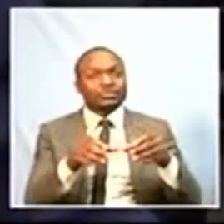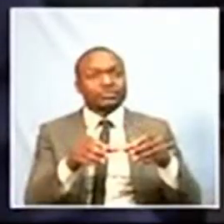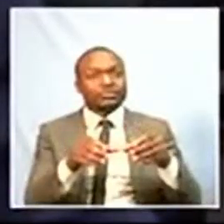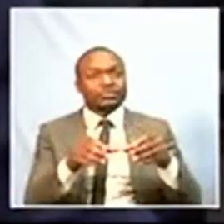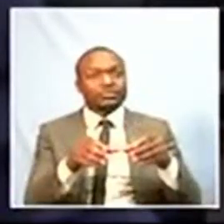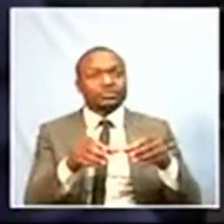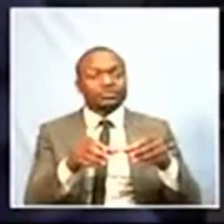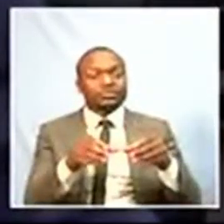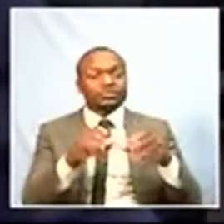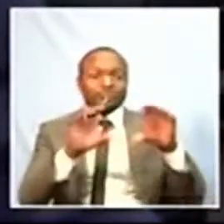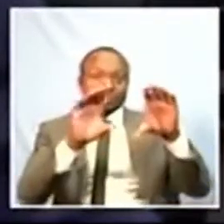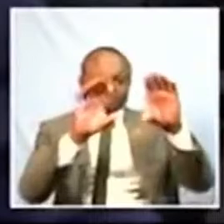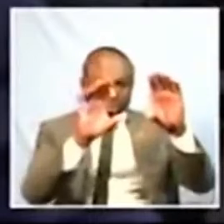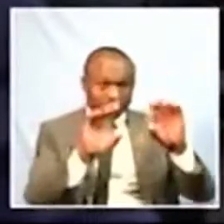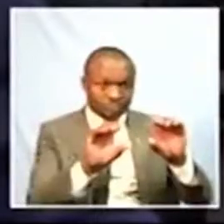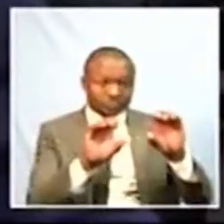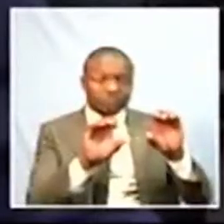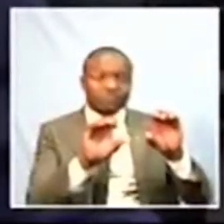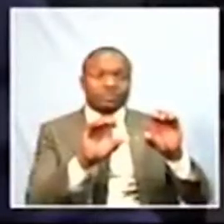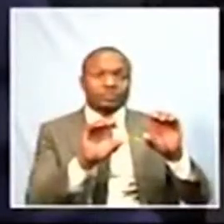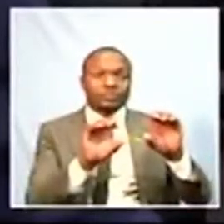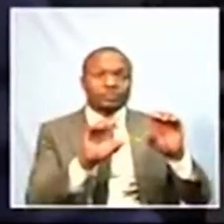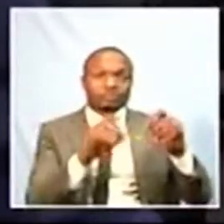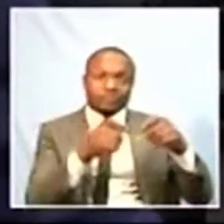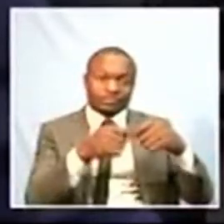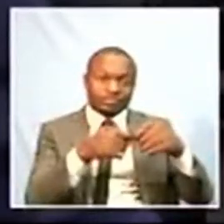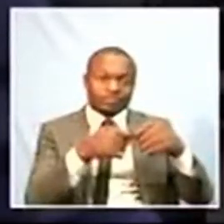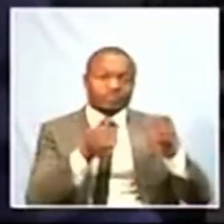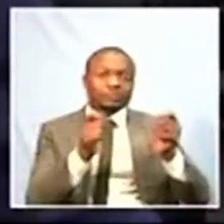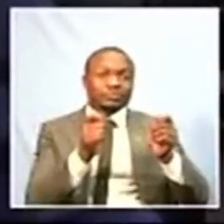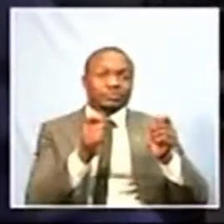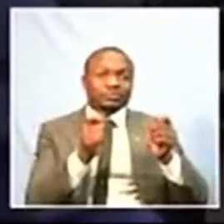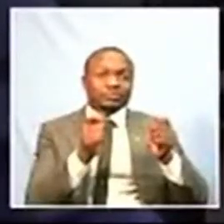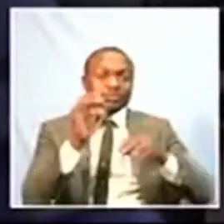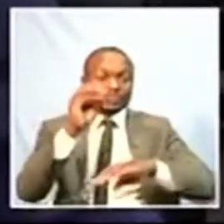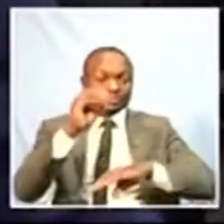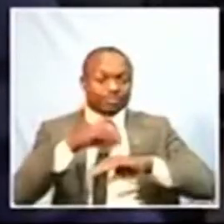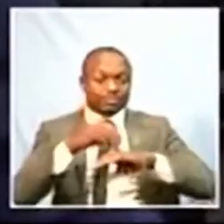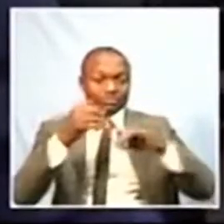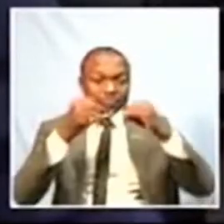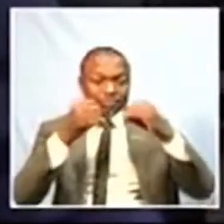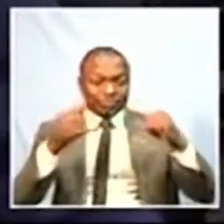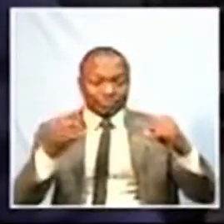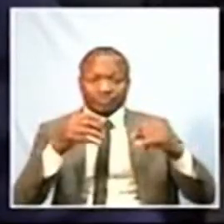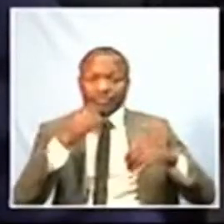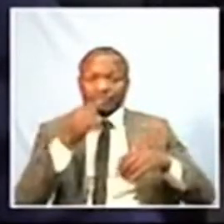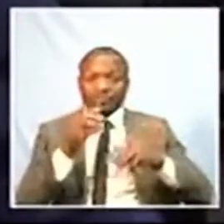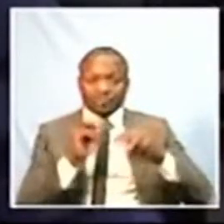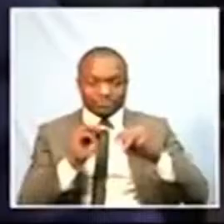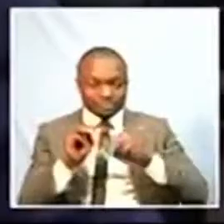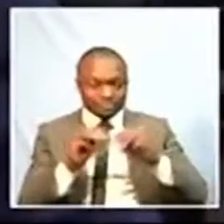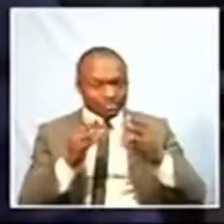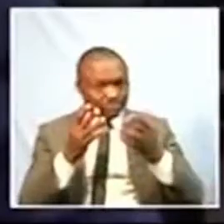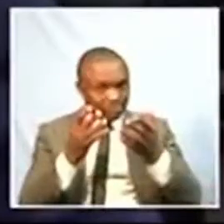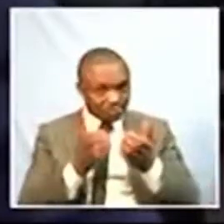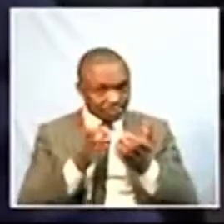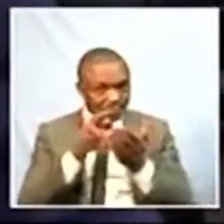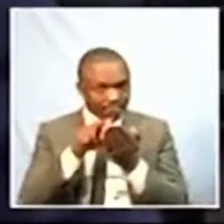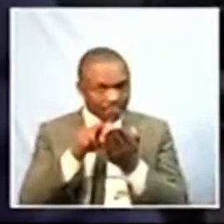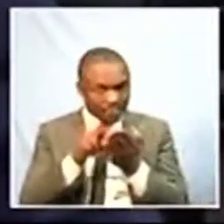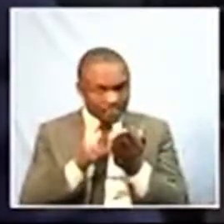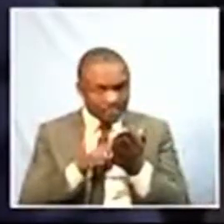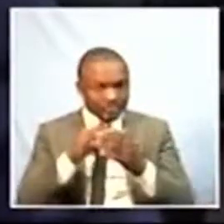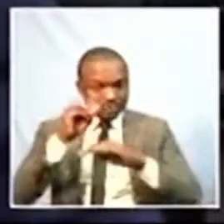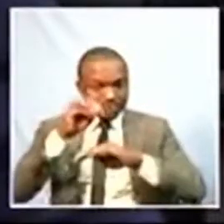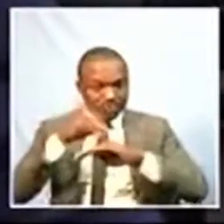account not being activated on the online platform. And on the action taken in the attendance, management wishes to report that the